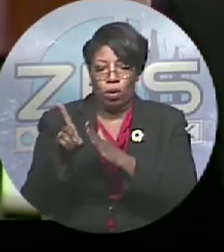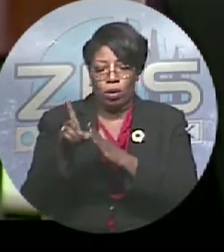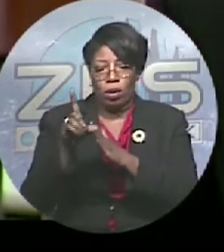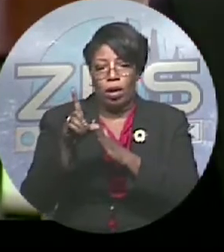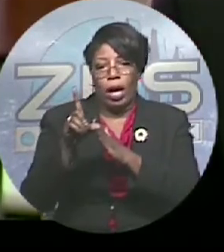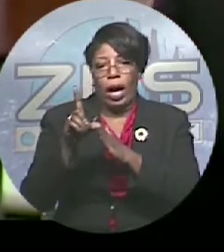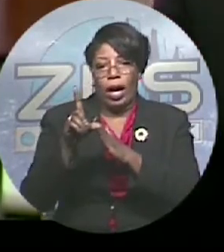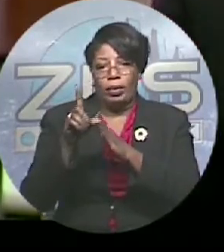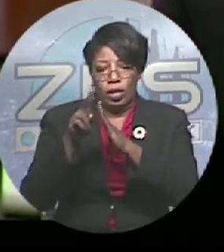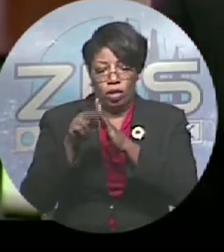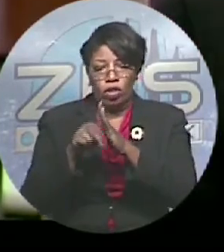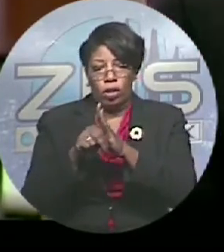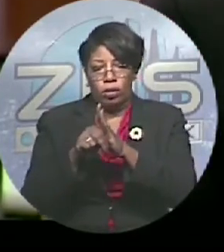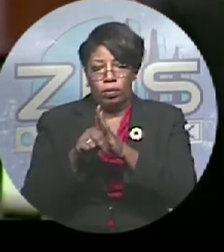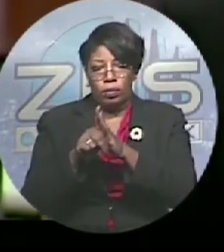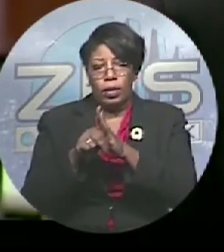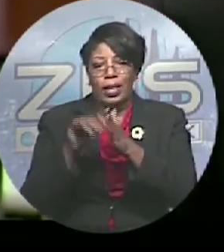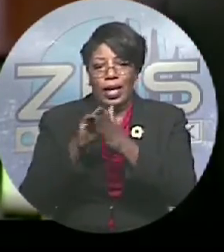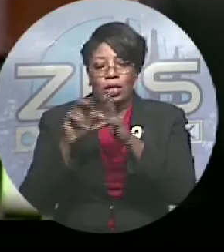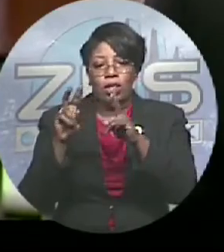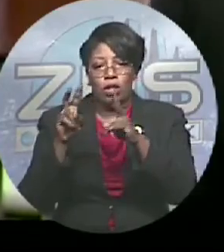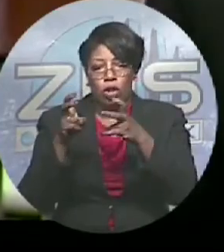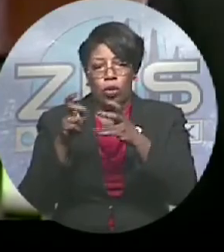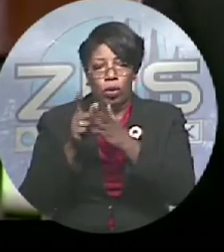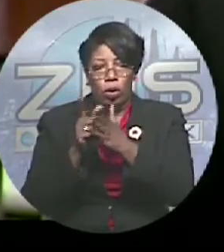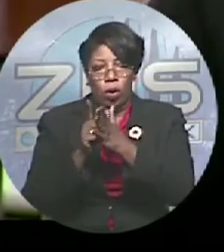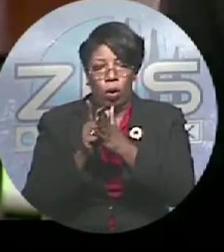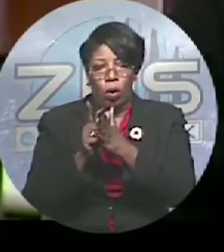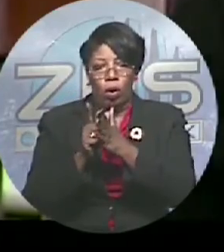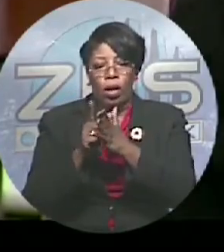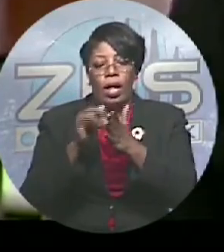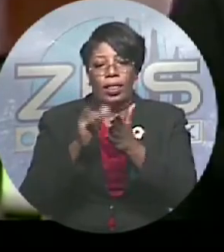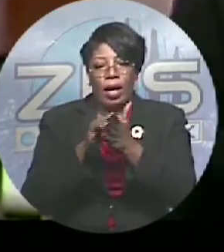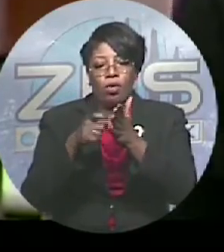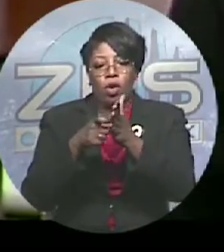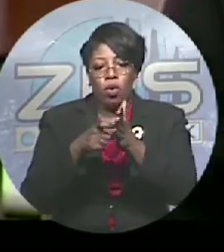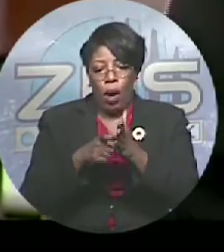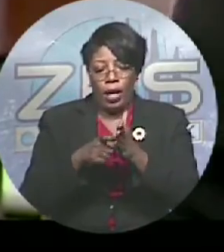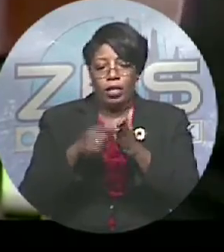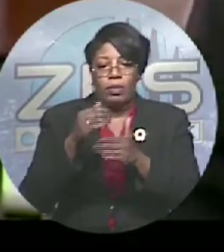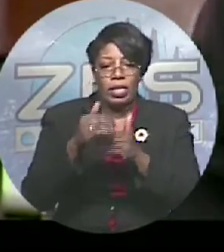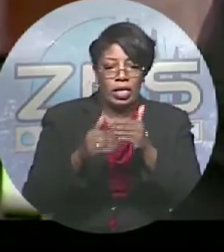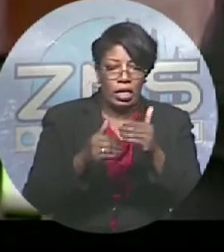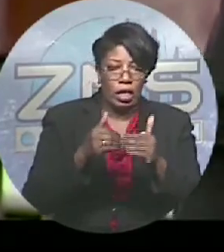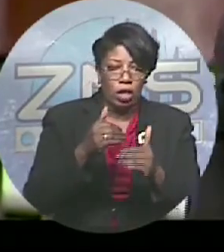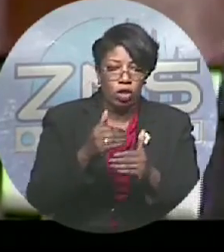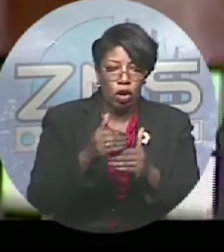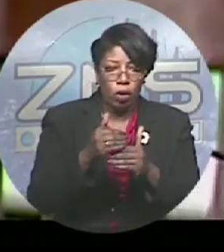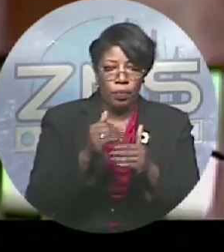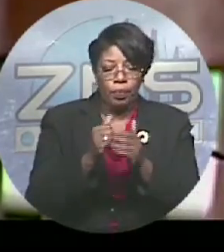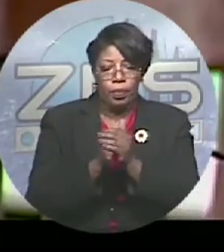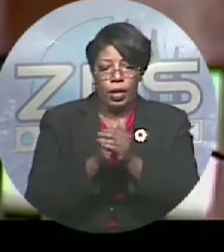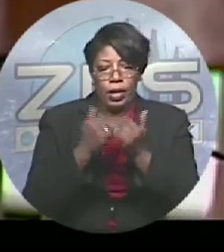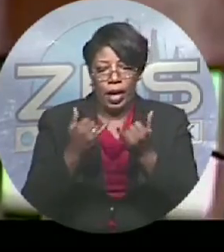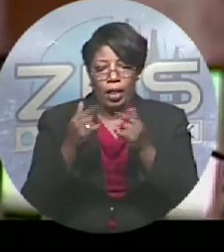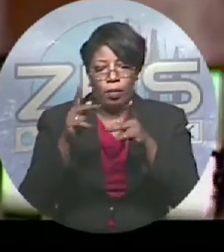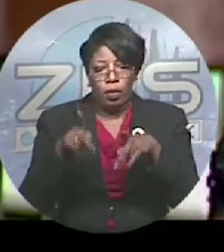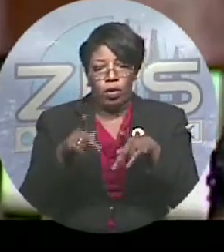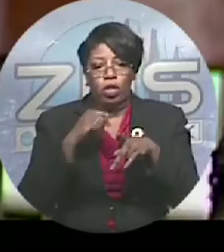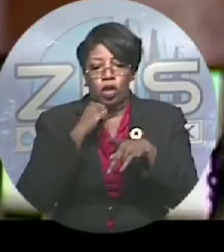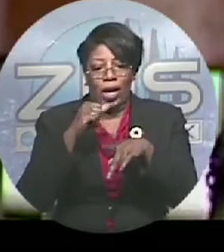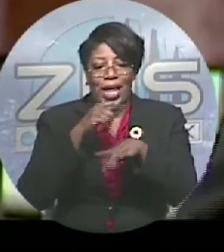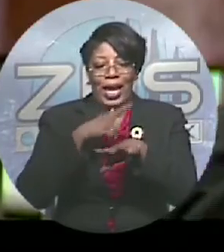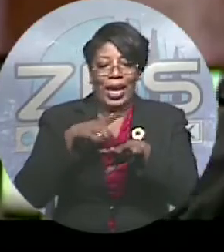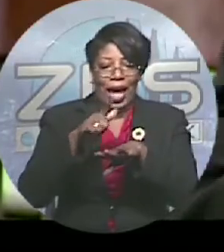is a term of art, a particular thing in law, which requires certain procedures. The procedure here is the persons are not